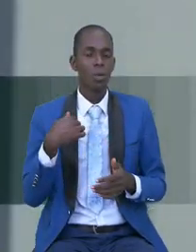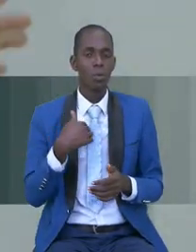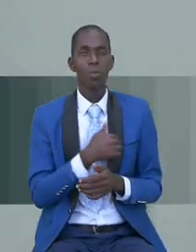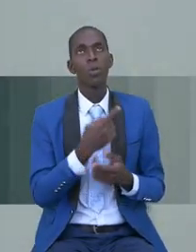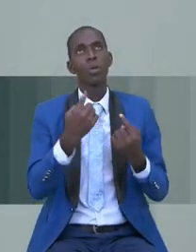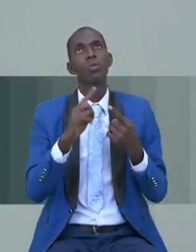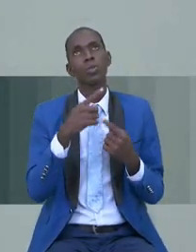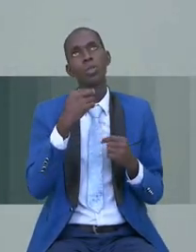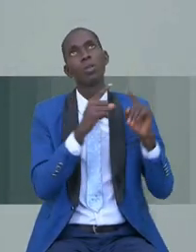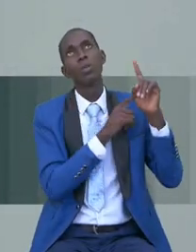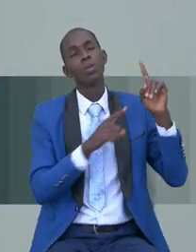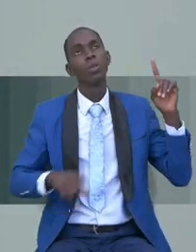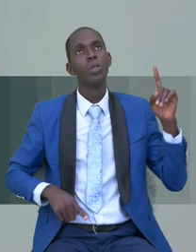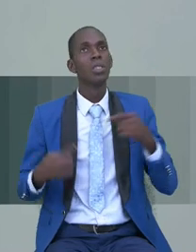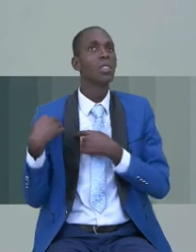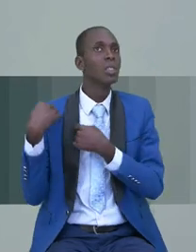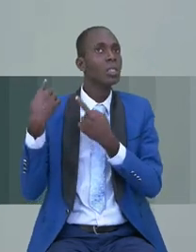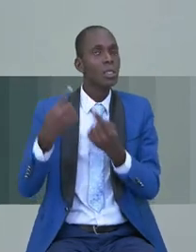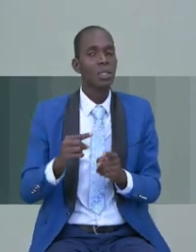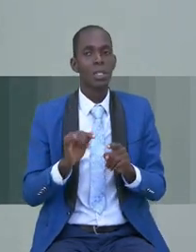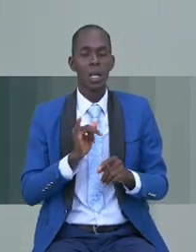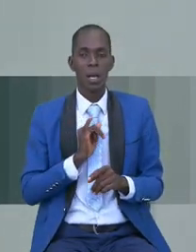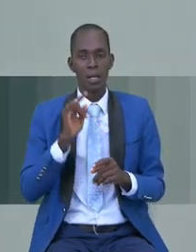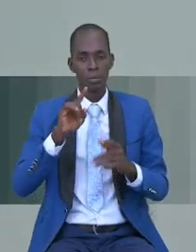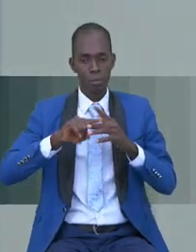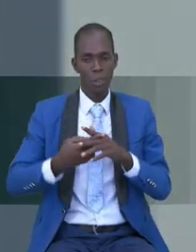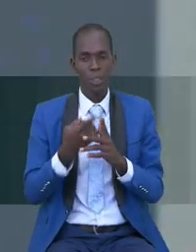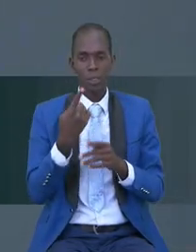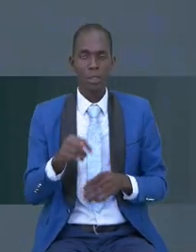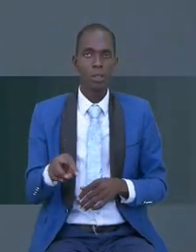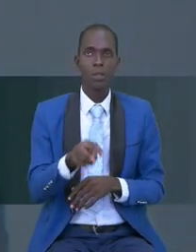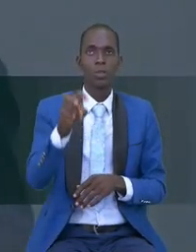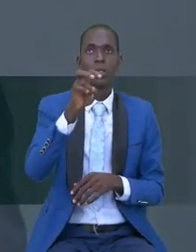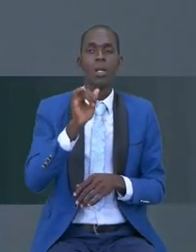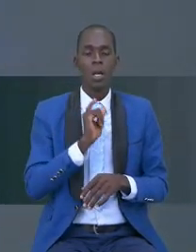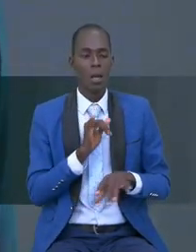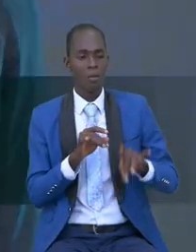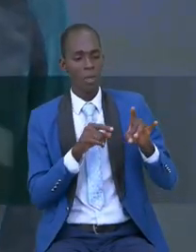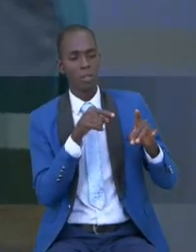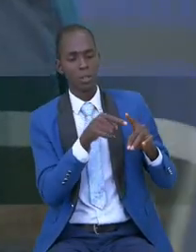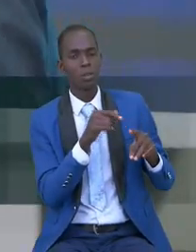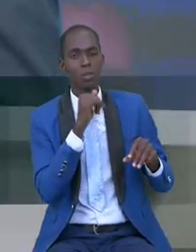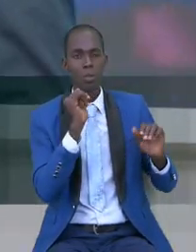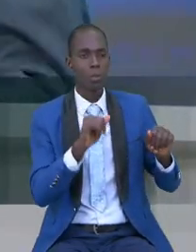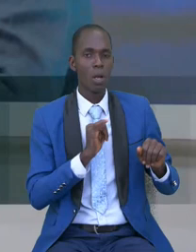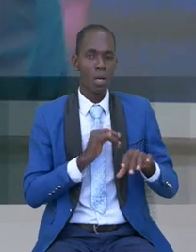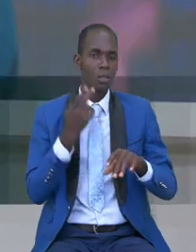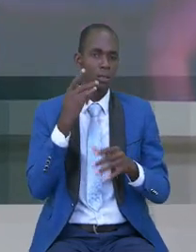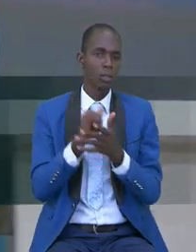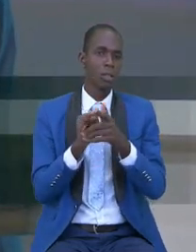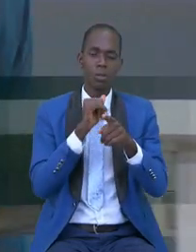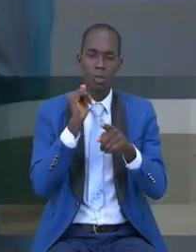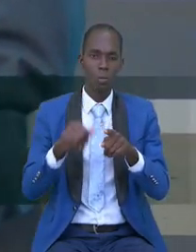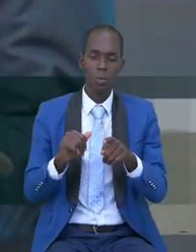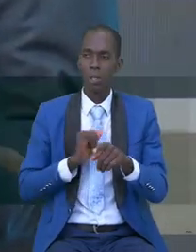Lord, since I began the journey, I found this impossible, I found that impossible,